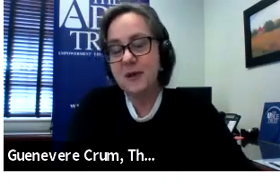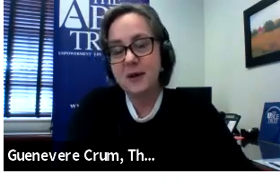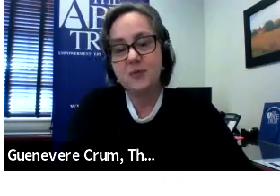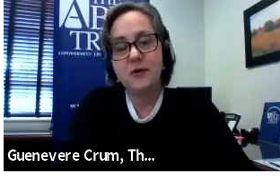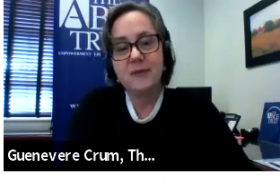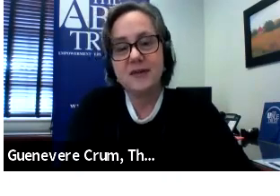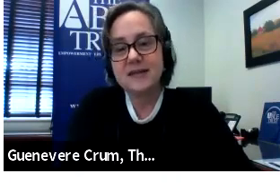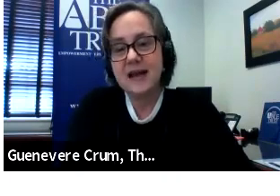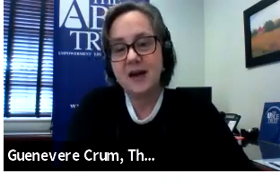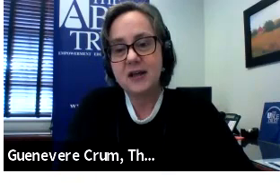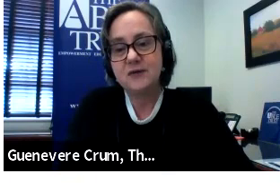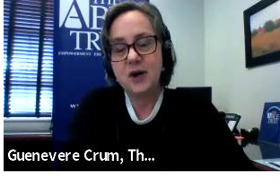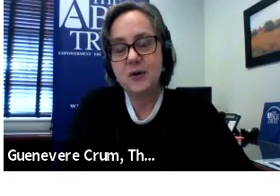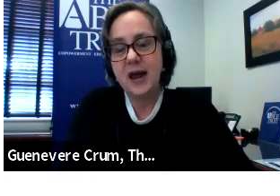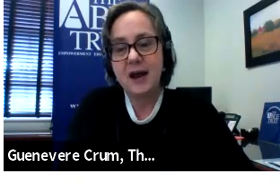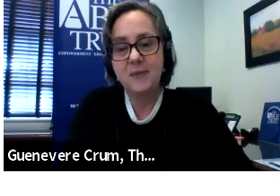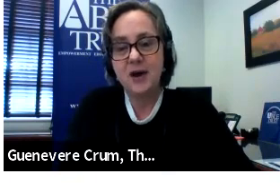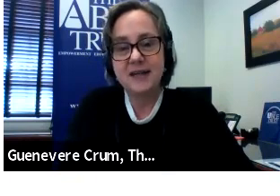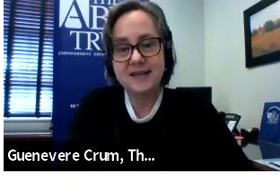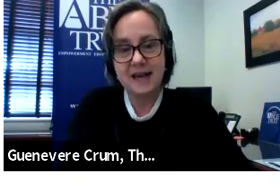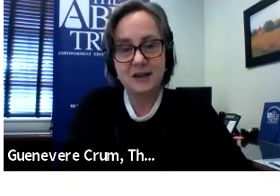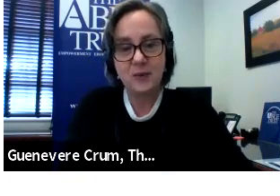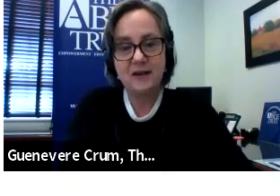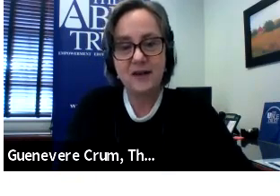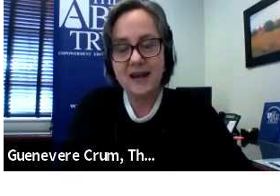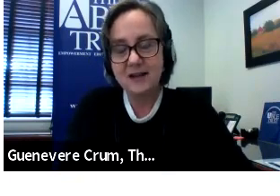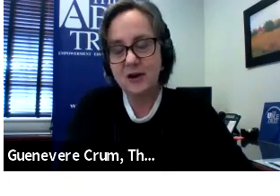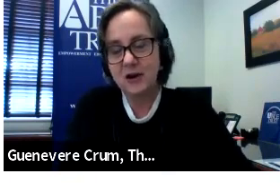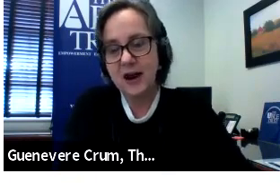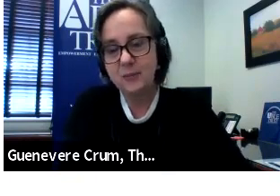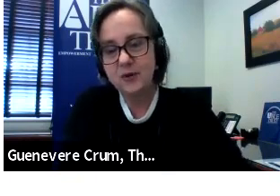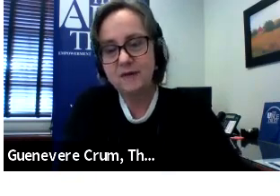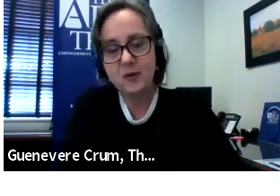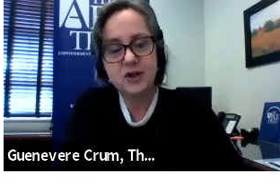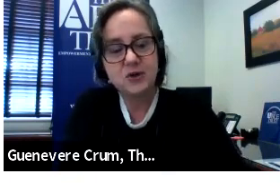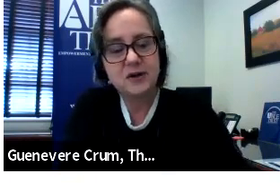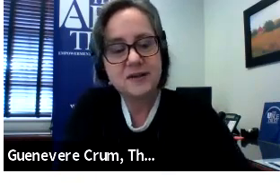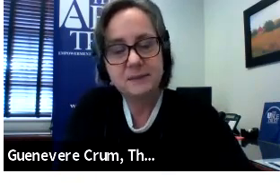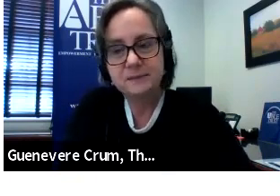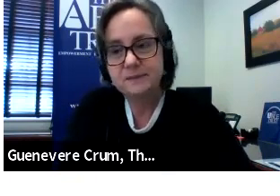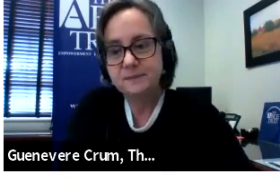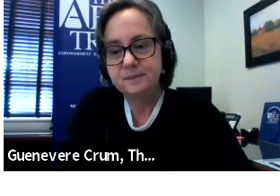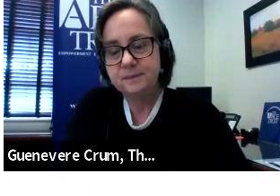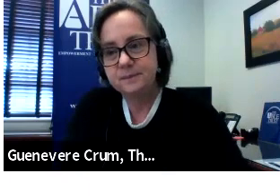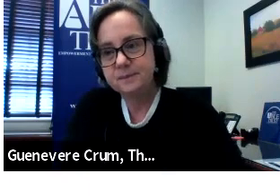is a great program that the CIL has for you, and I'm not going to stand in the way of it any longer. April, the floor is